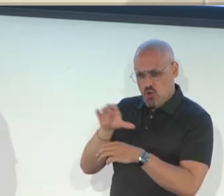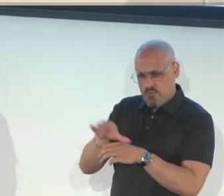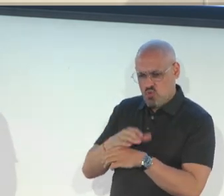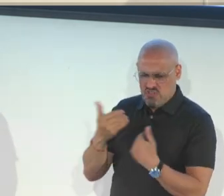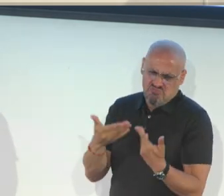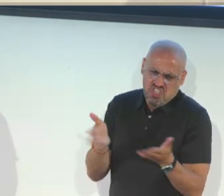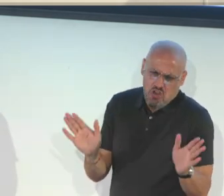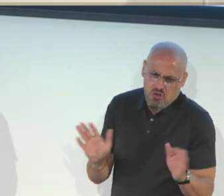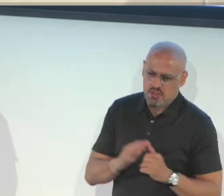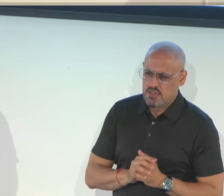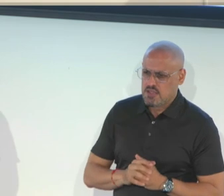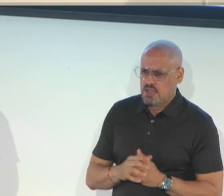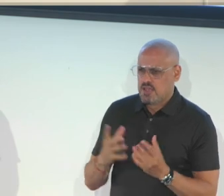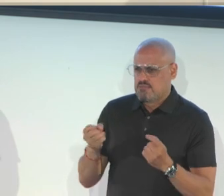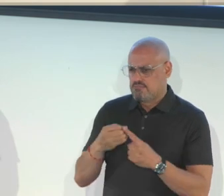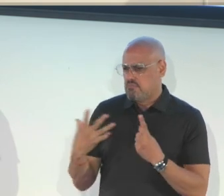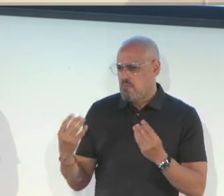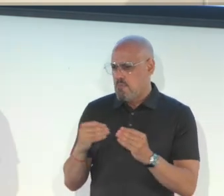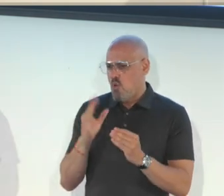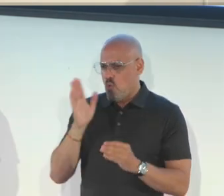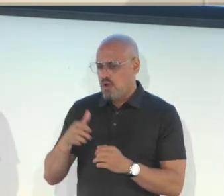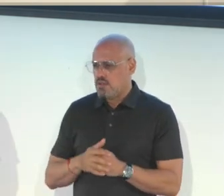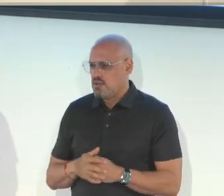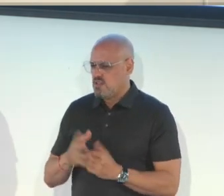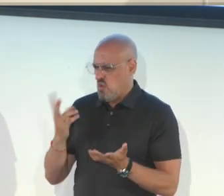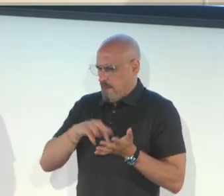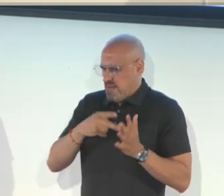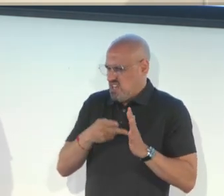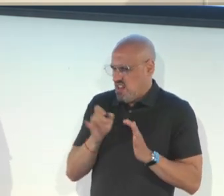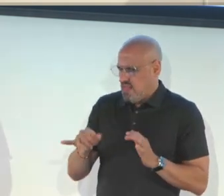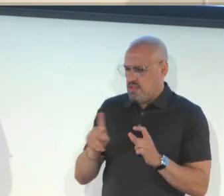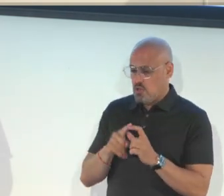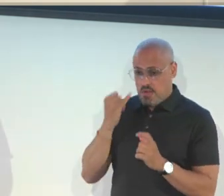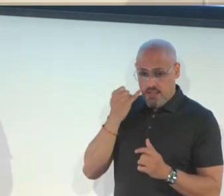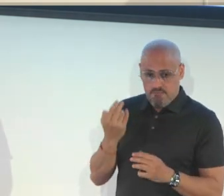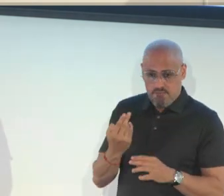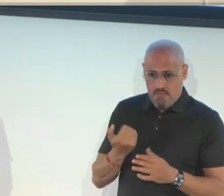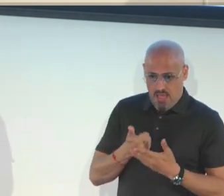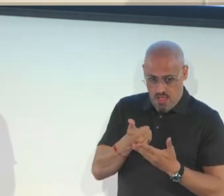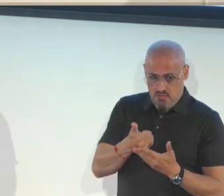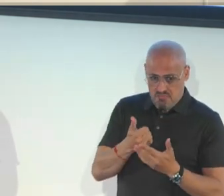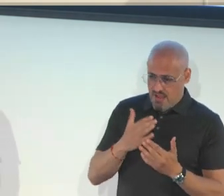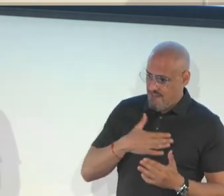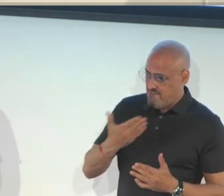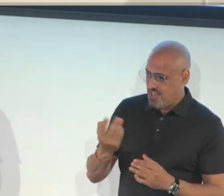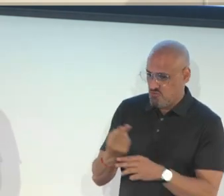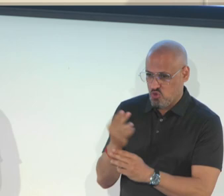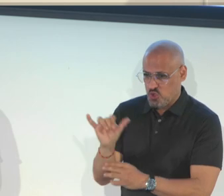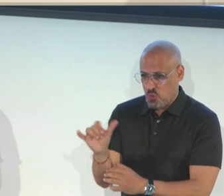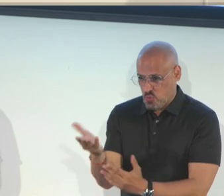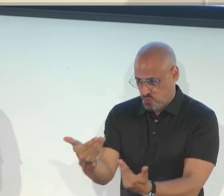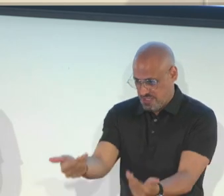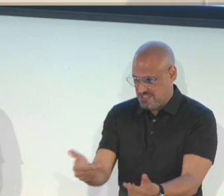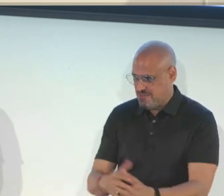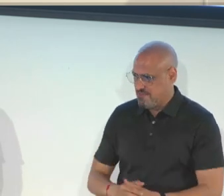generally. So I'll talk a little bit more about what I mean by this term, and if you find it useful, I would invite you to also use it.